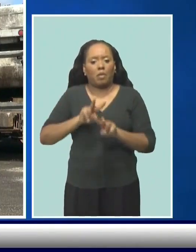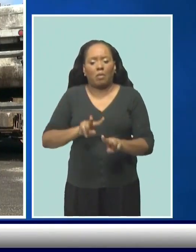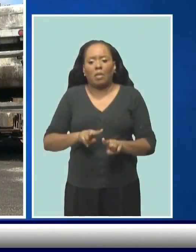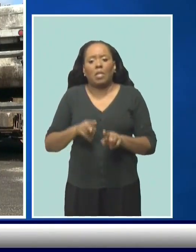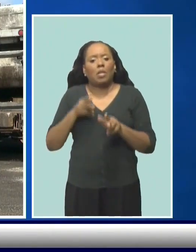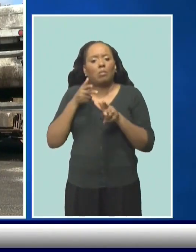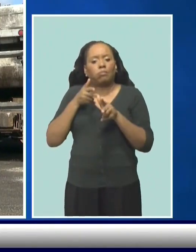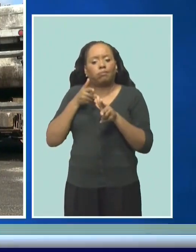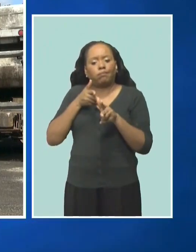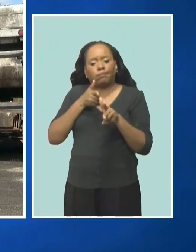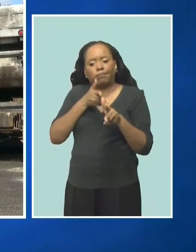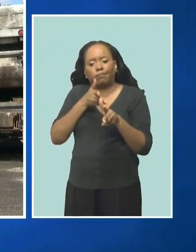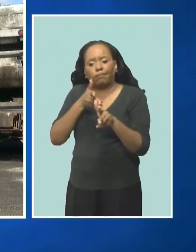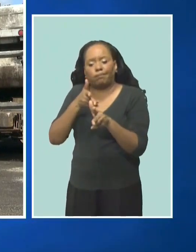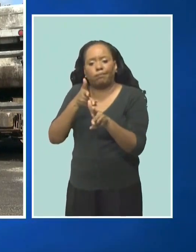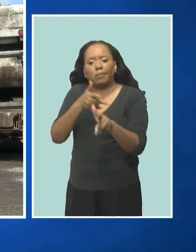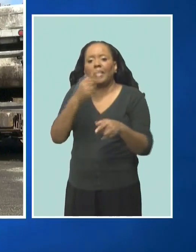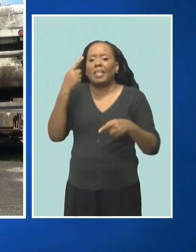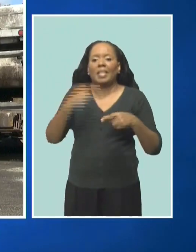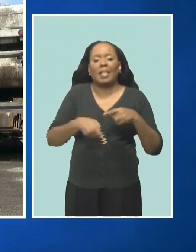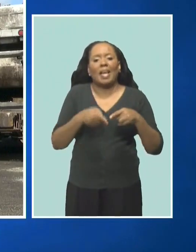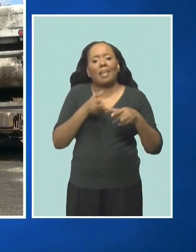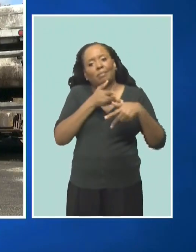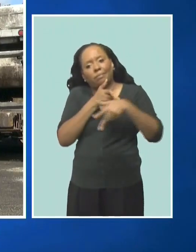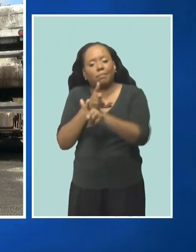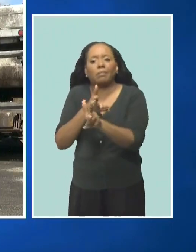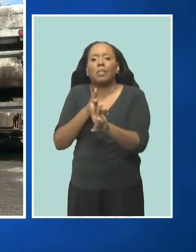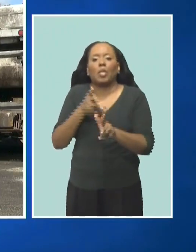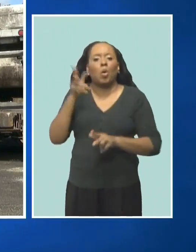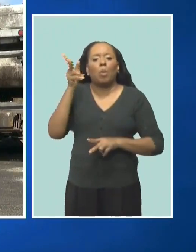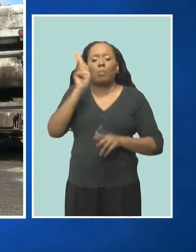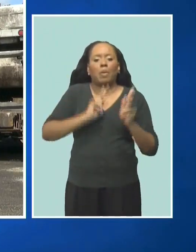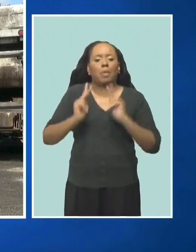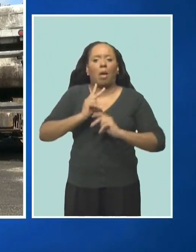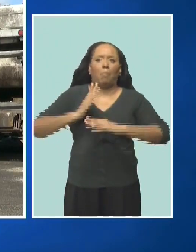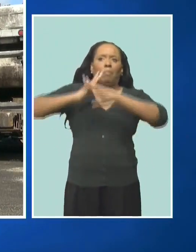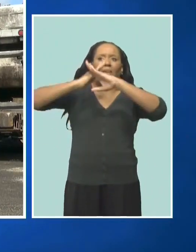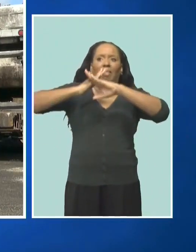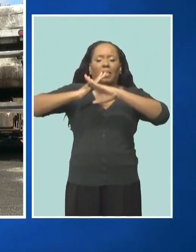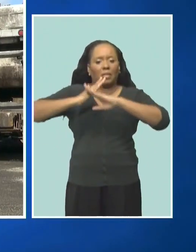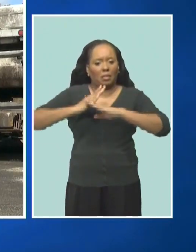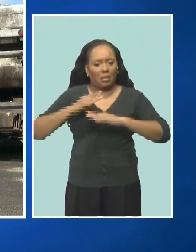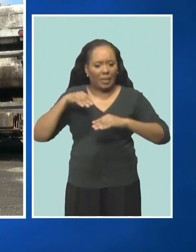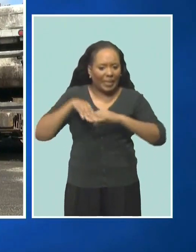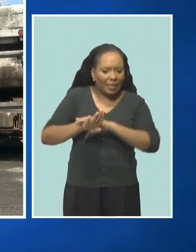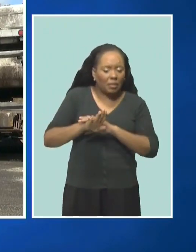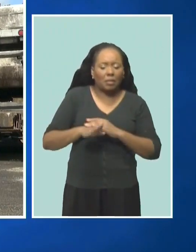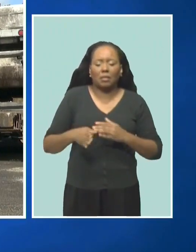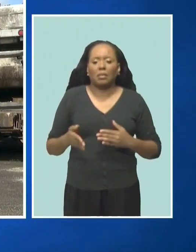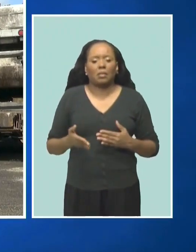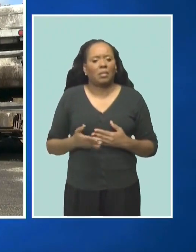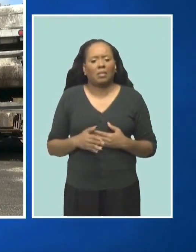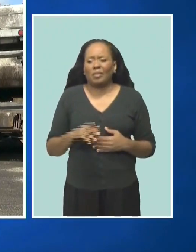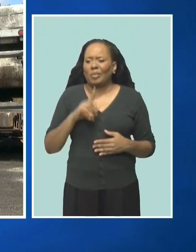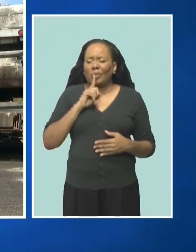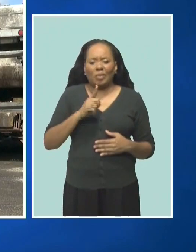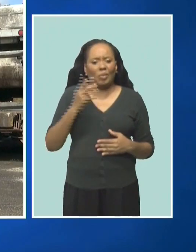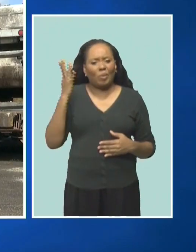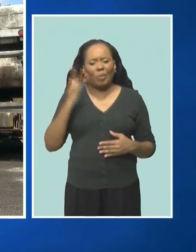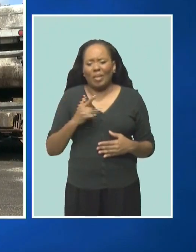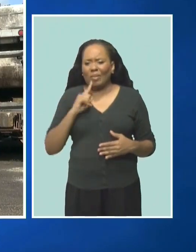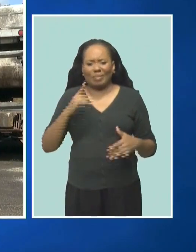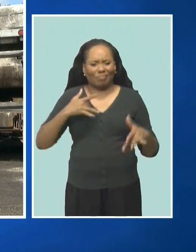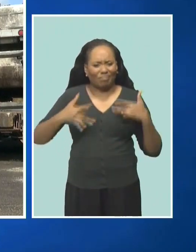leaving, they can't make the turn, and therefore it is hindering the procession from going in. We are very, very concerned about that,